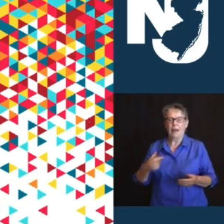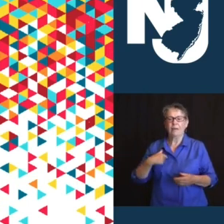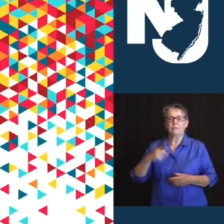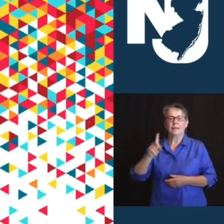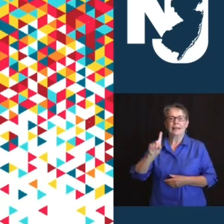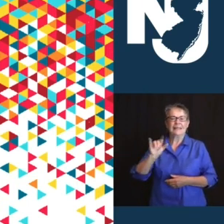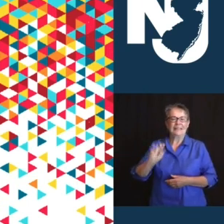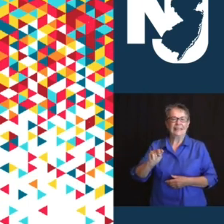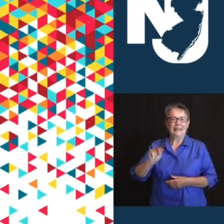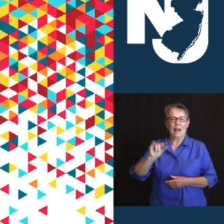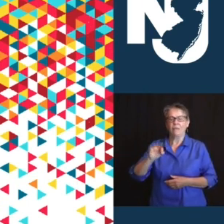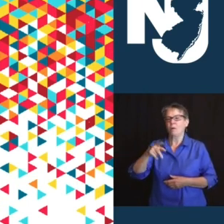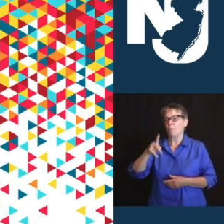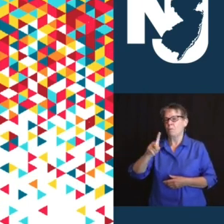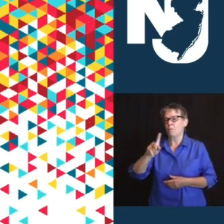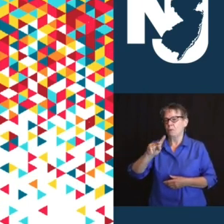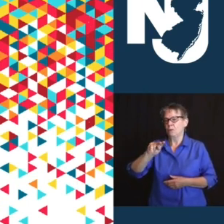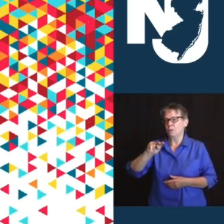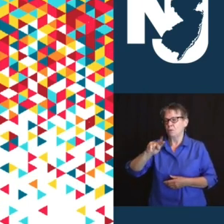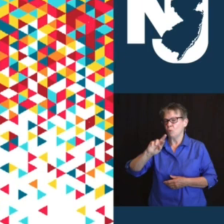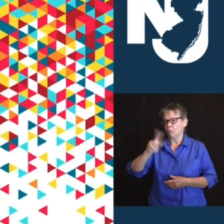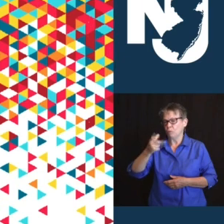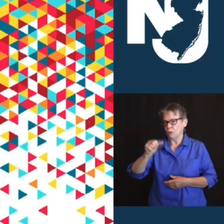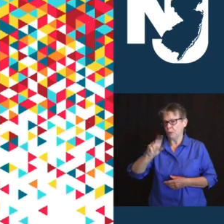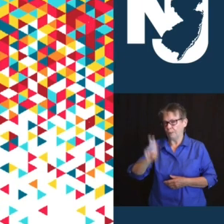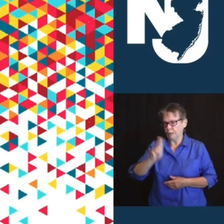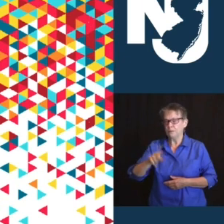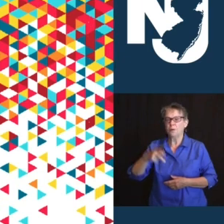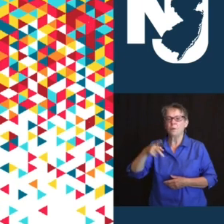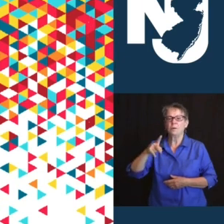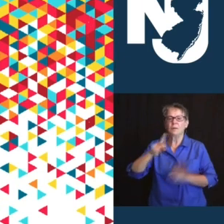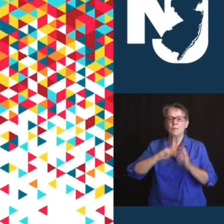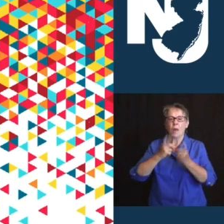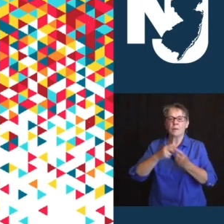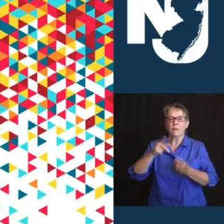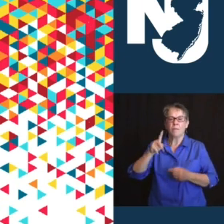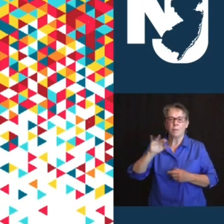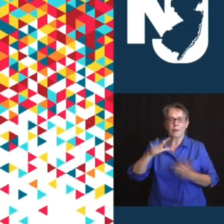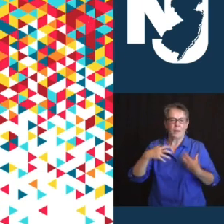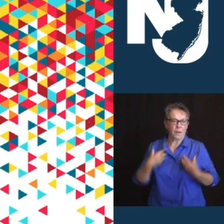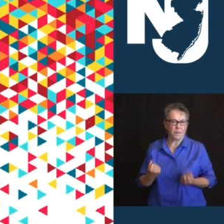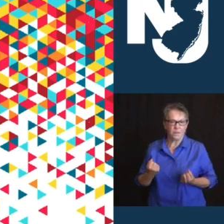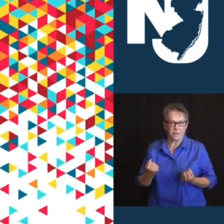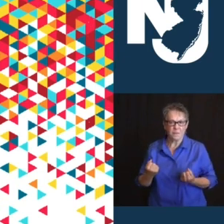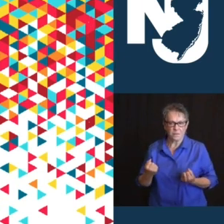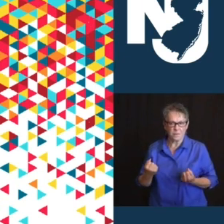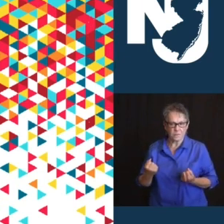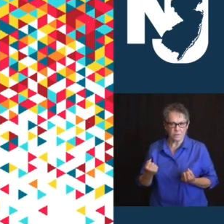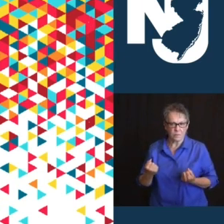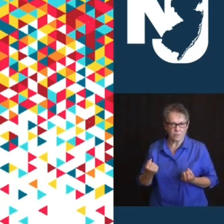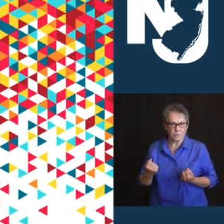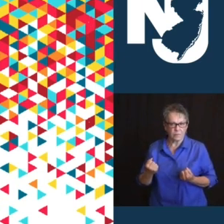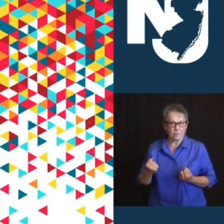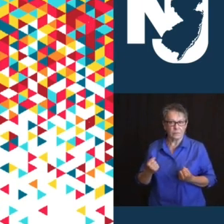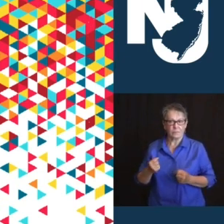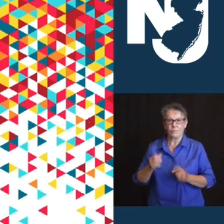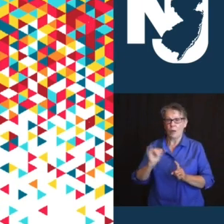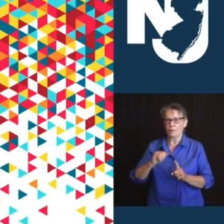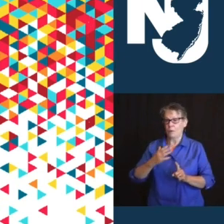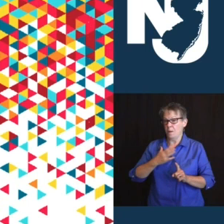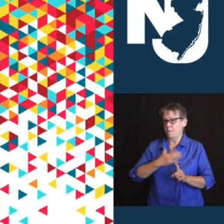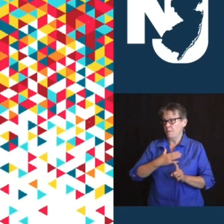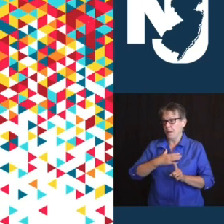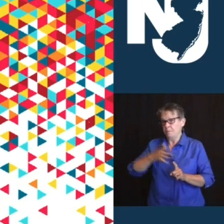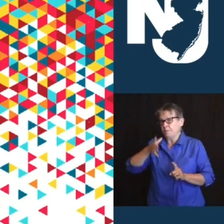Health Sciences. I'm also the child of Greek immigrants who made their way to this country some 70 years ago. And so